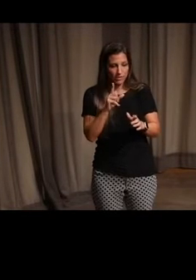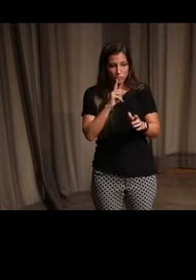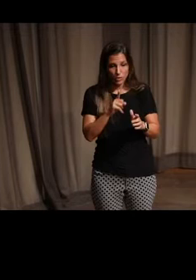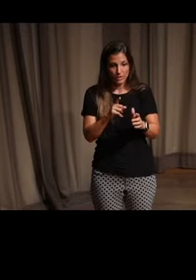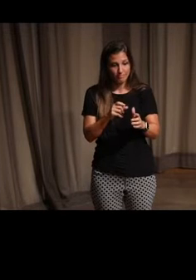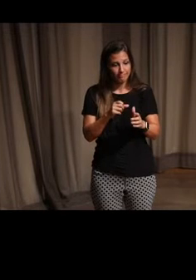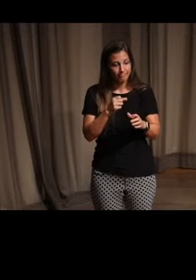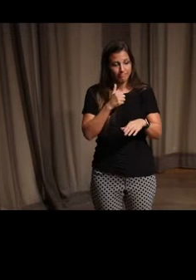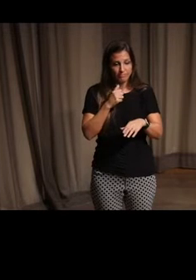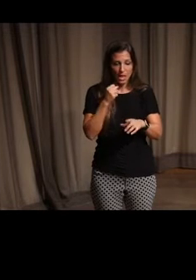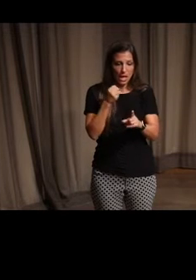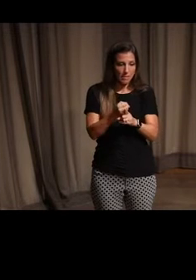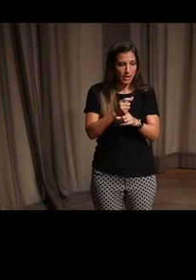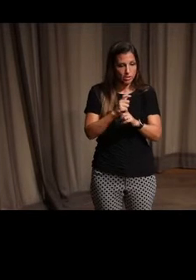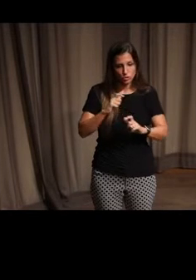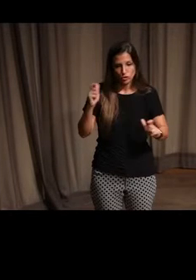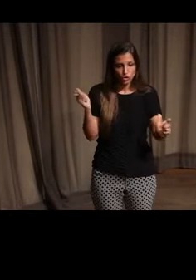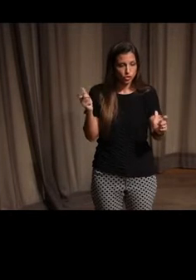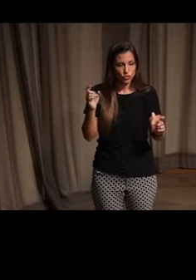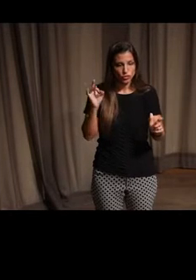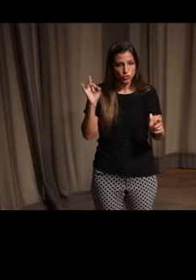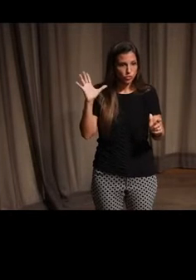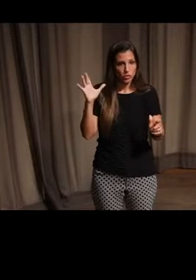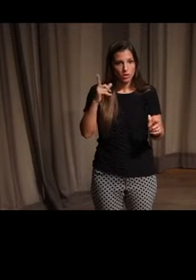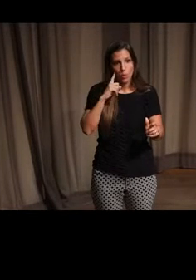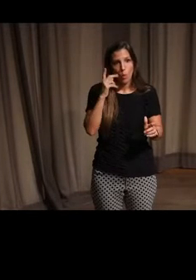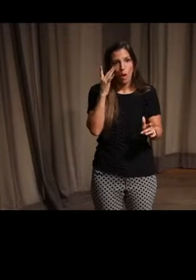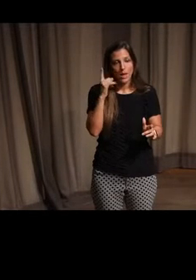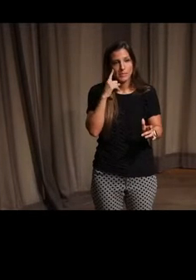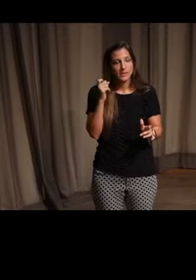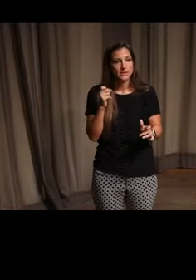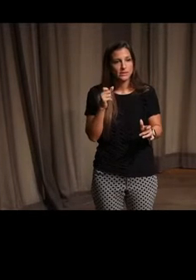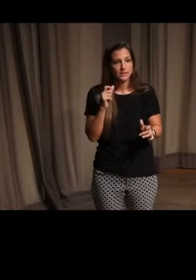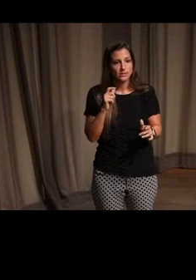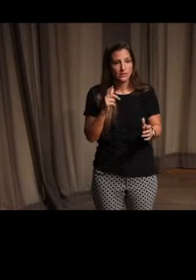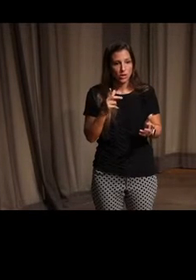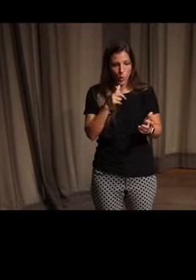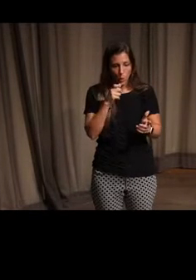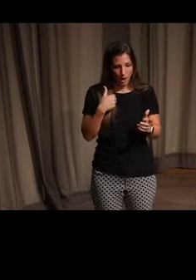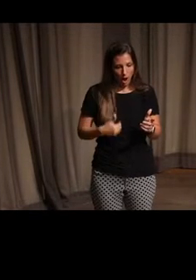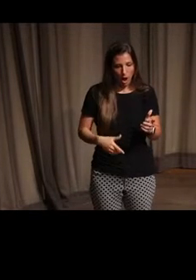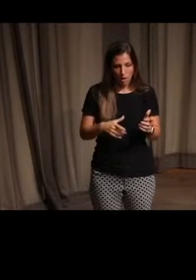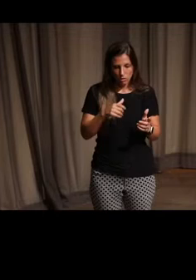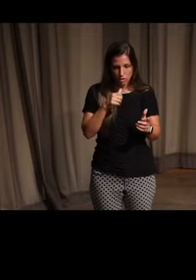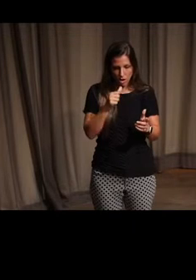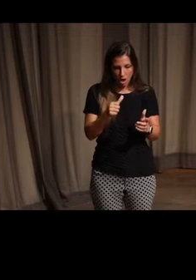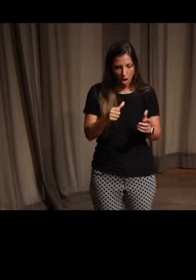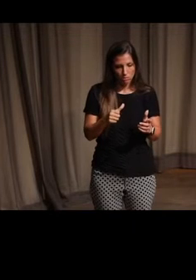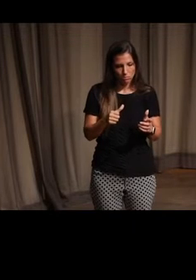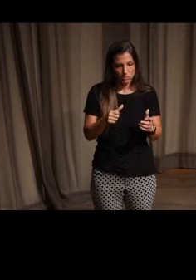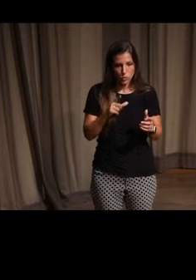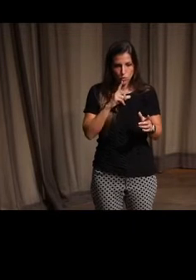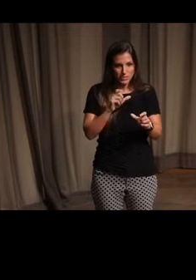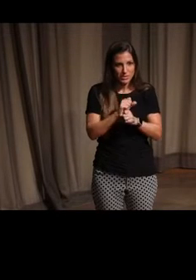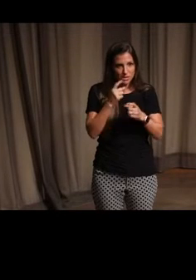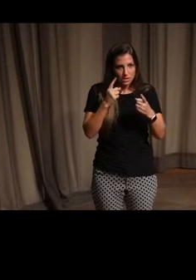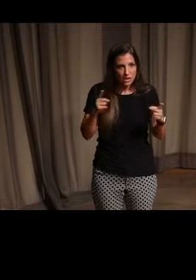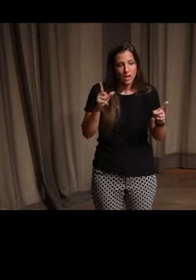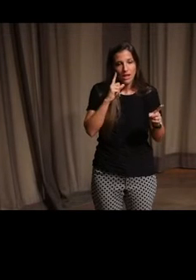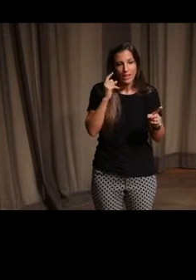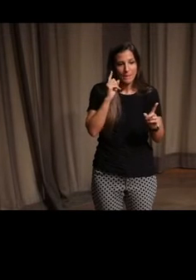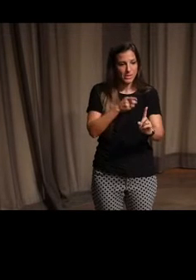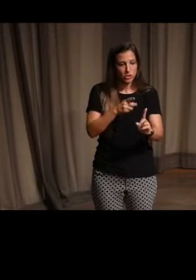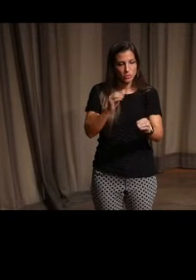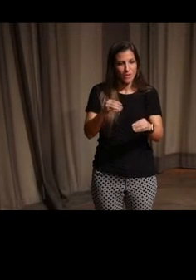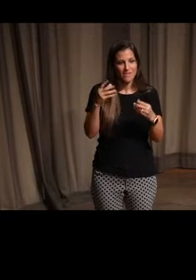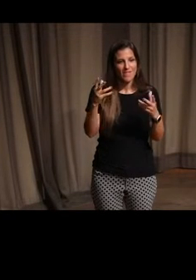really, really, really huge because we lose our credibility. Because what we're supposed to be, what our mission is